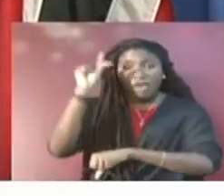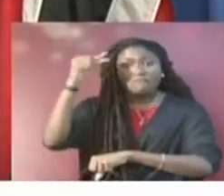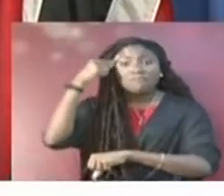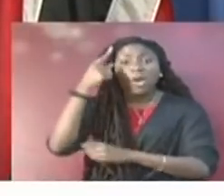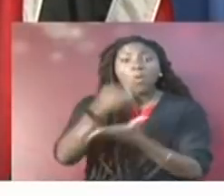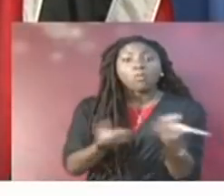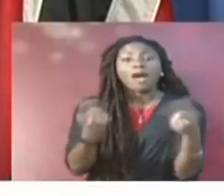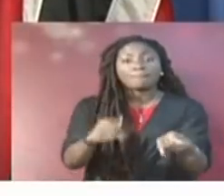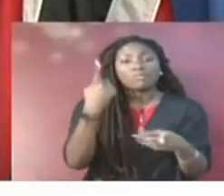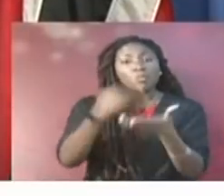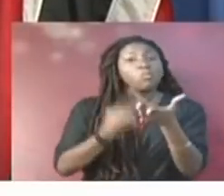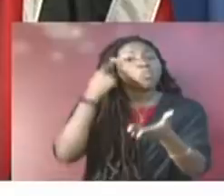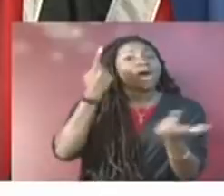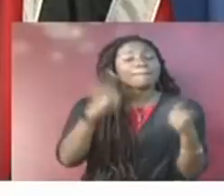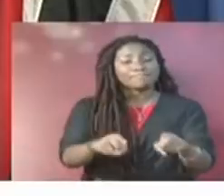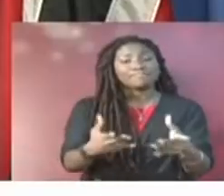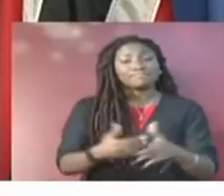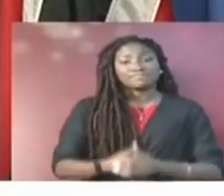position?